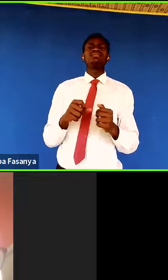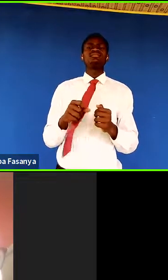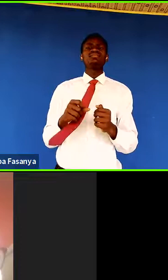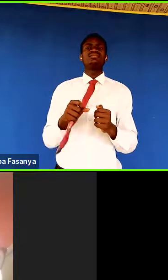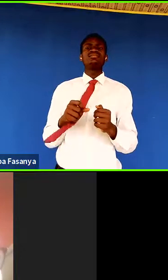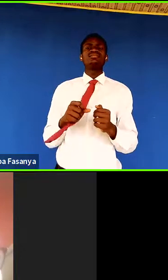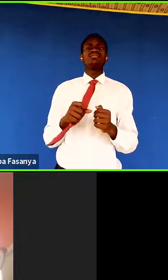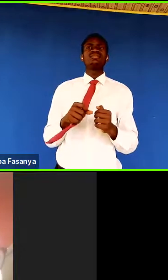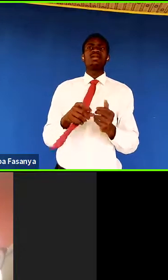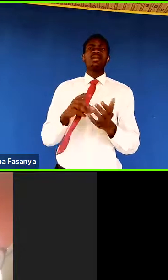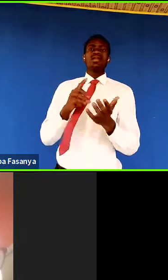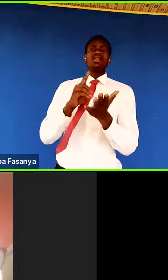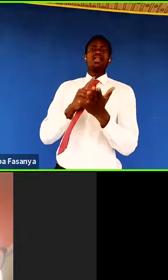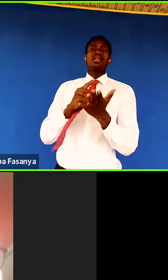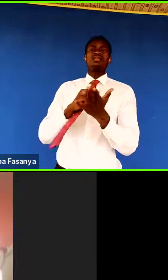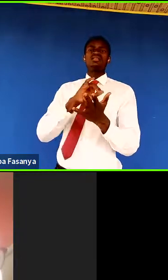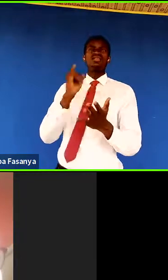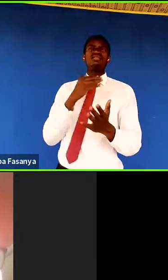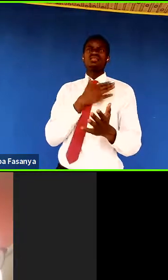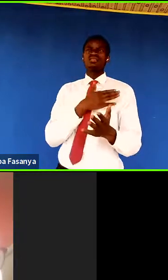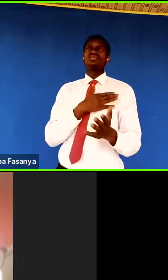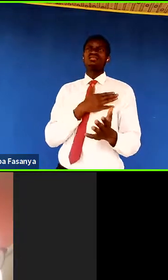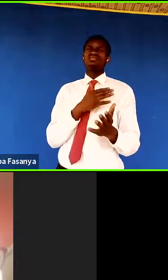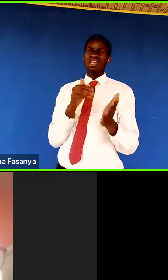can you go over it?